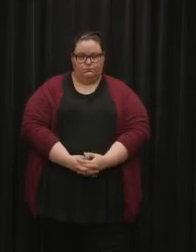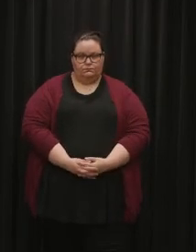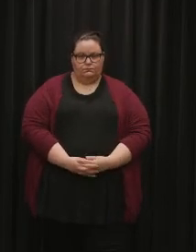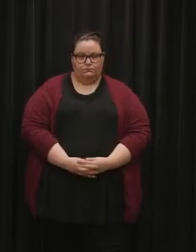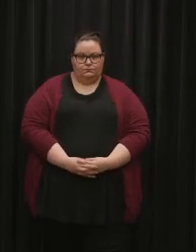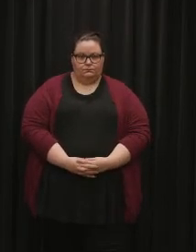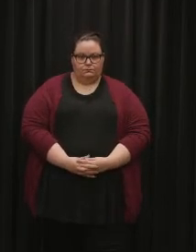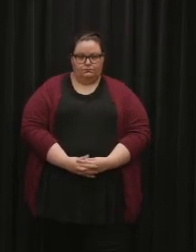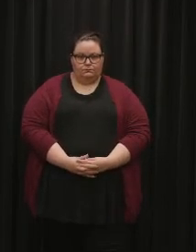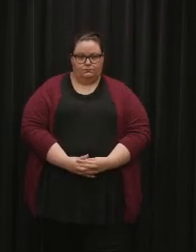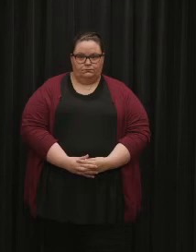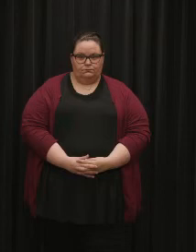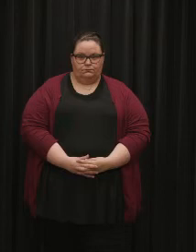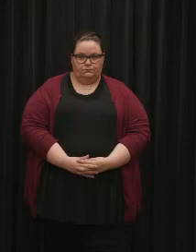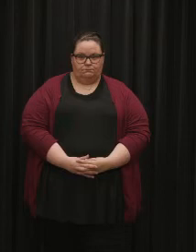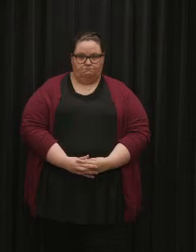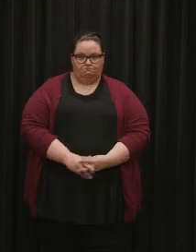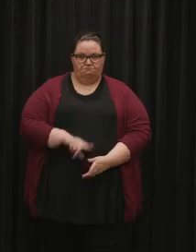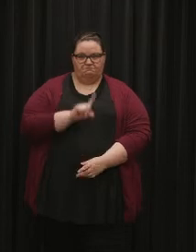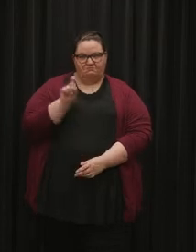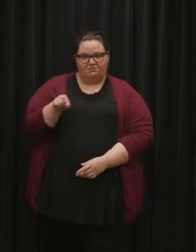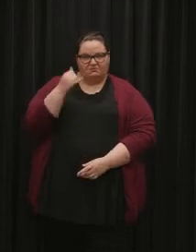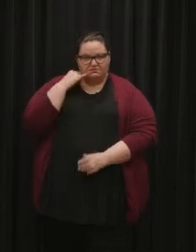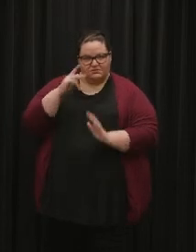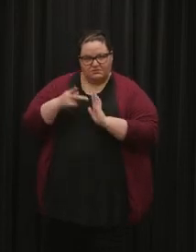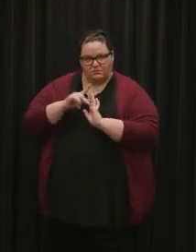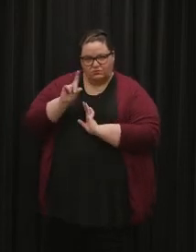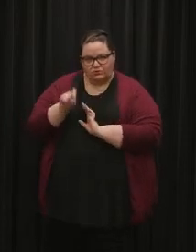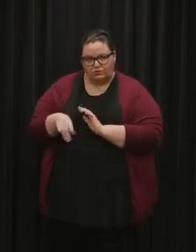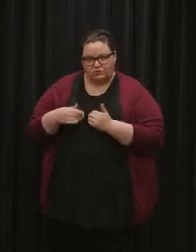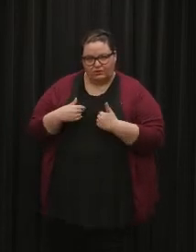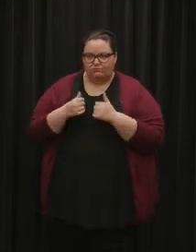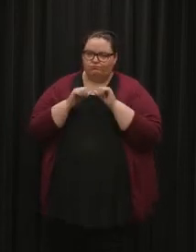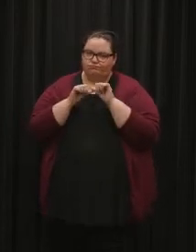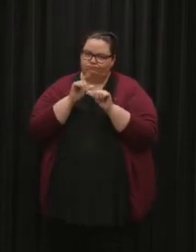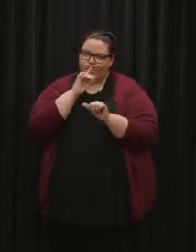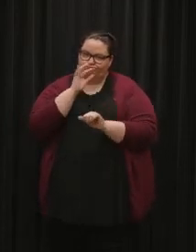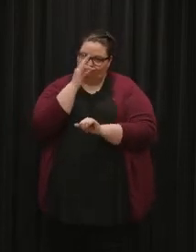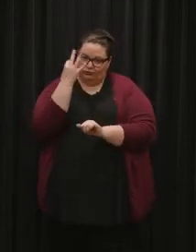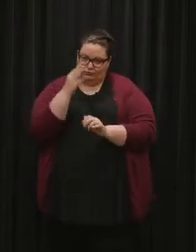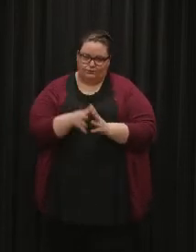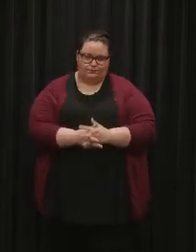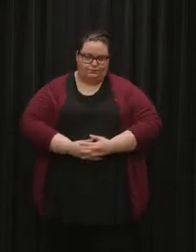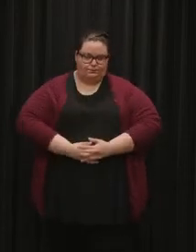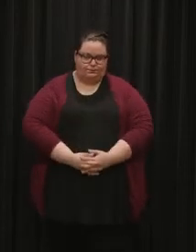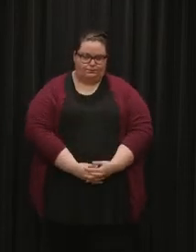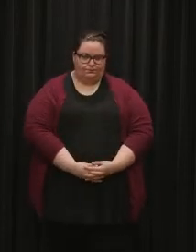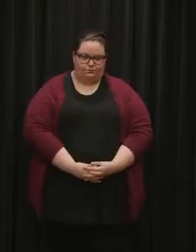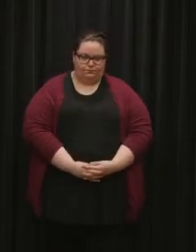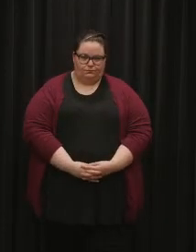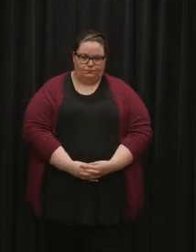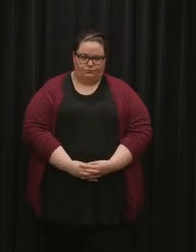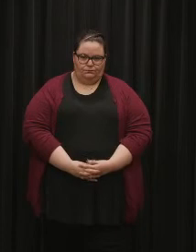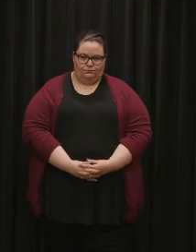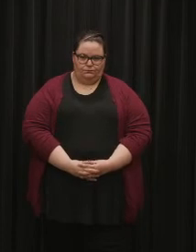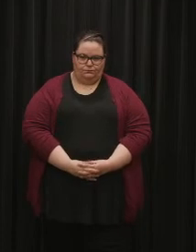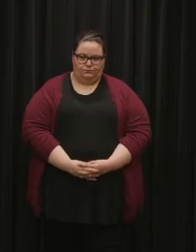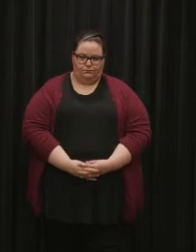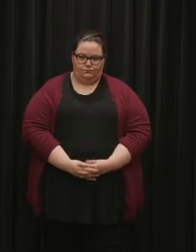for the Horizon Health Network. Do you have a follow-up? Yes, I know that you answered